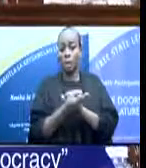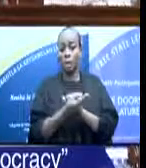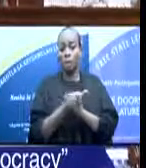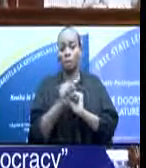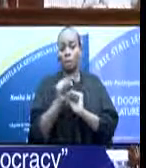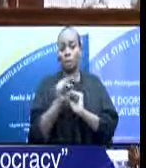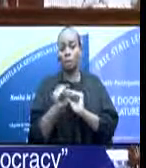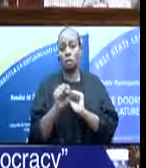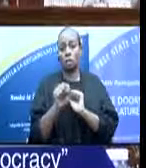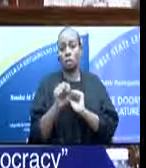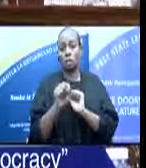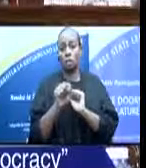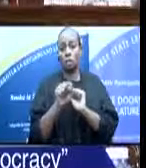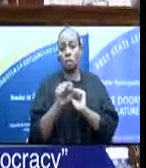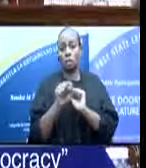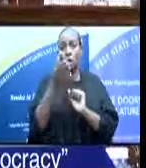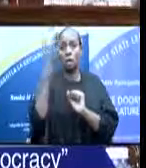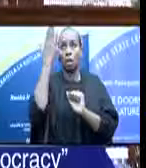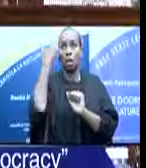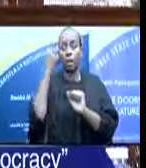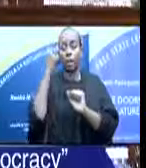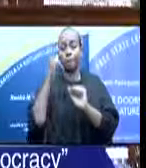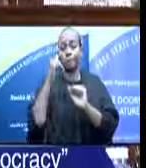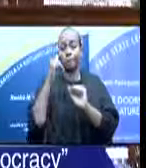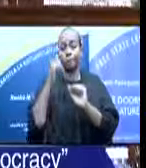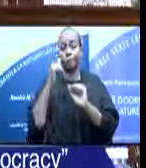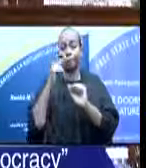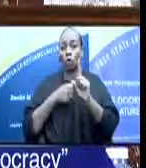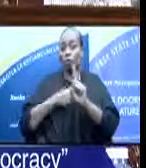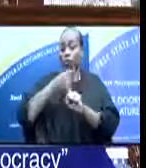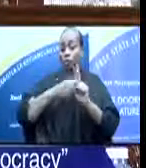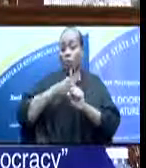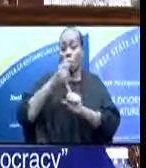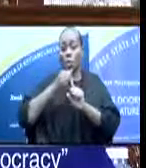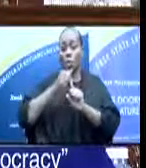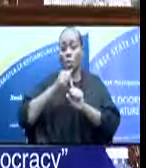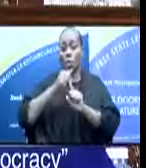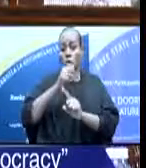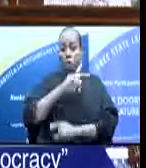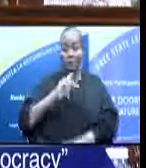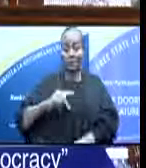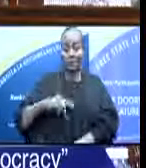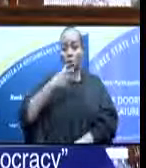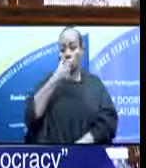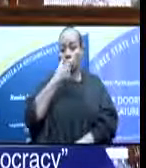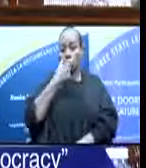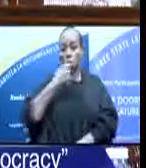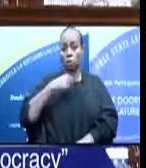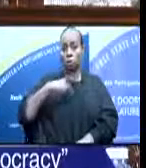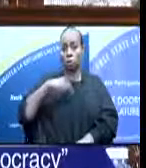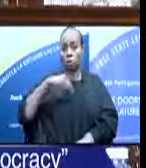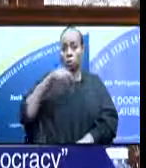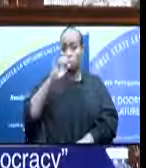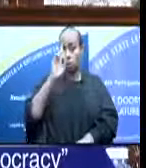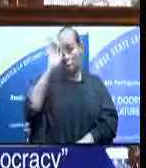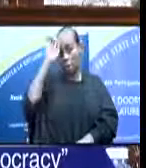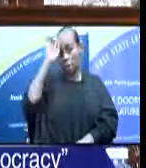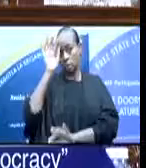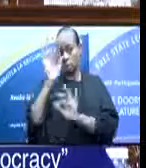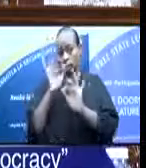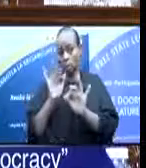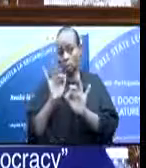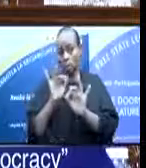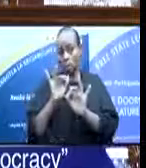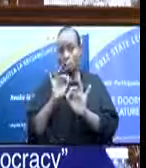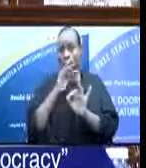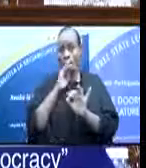insult to the legacy of Nelson Mandela, who fought tirelessly to see a South Africa that is free from all forms of discrimination